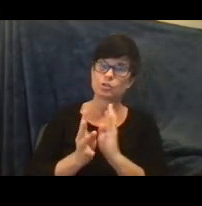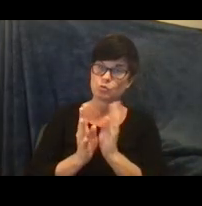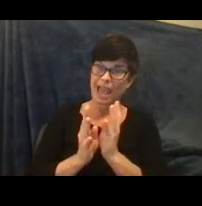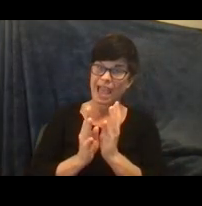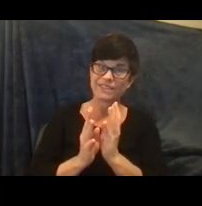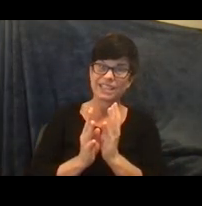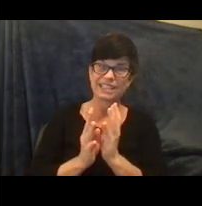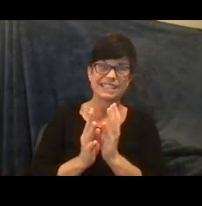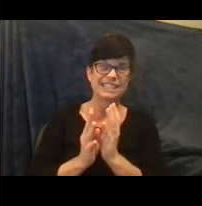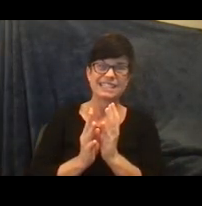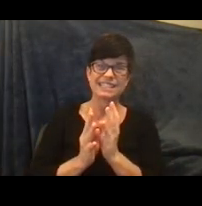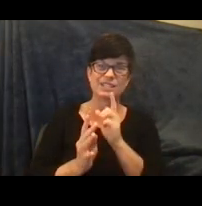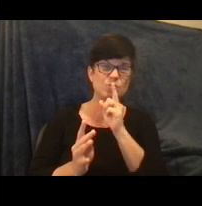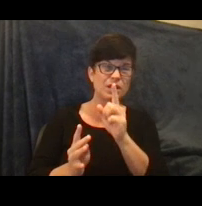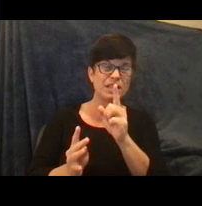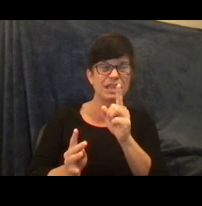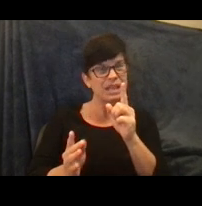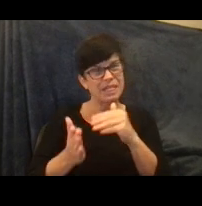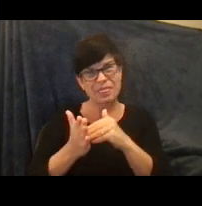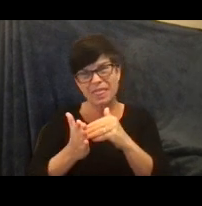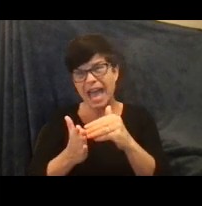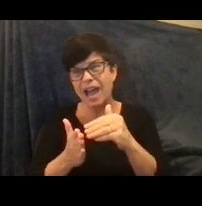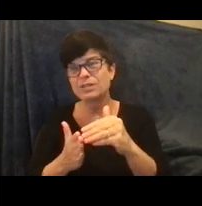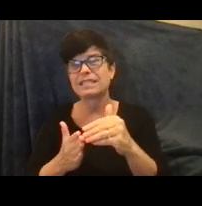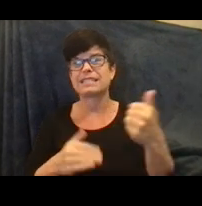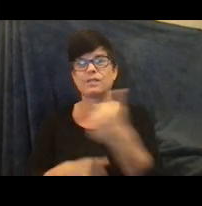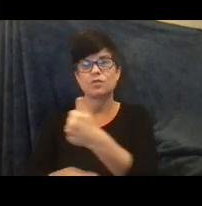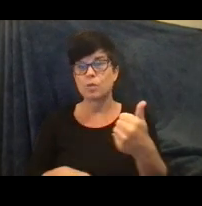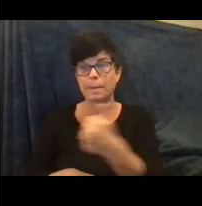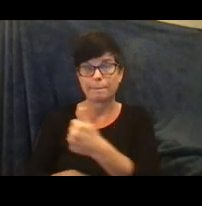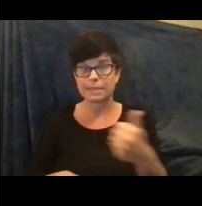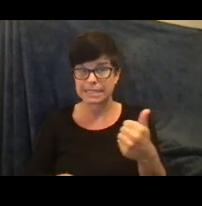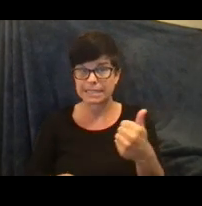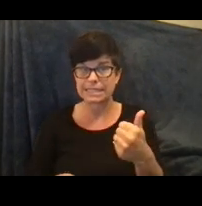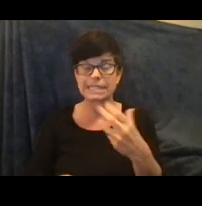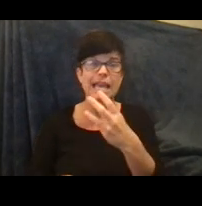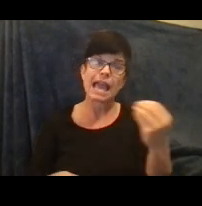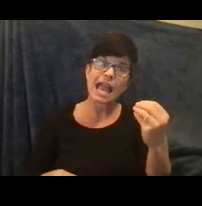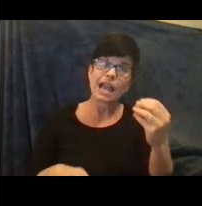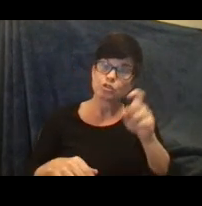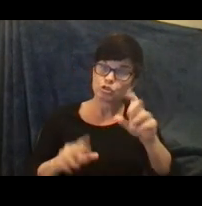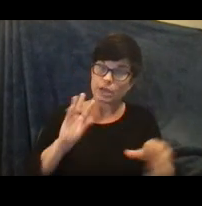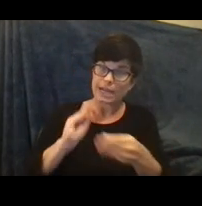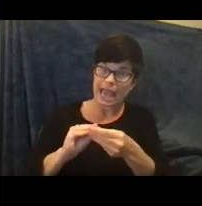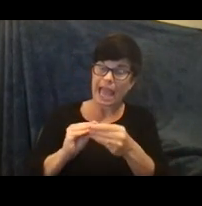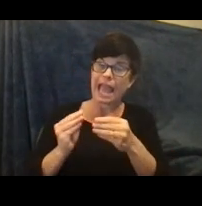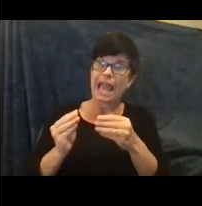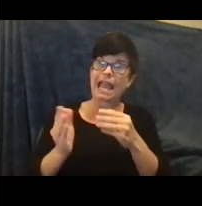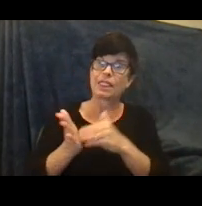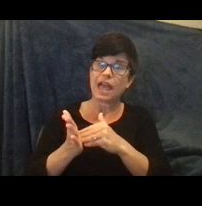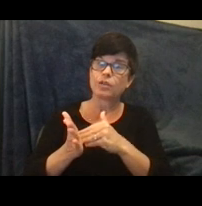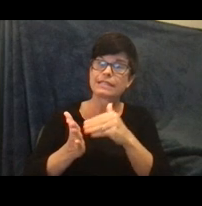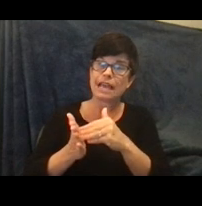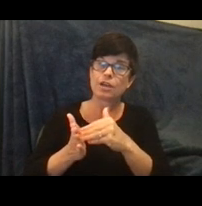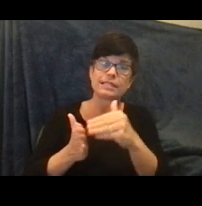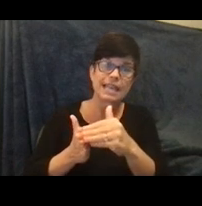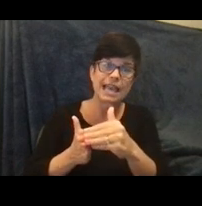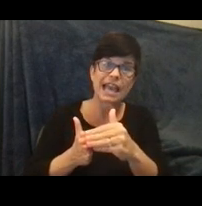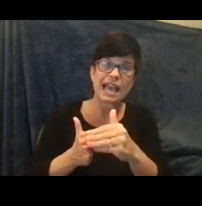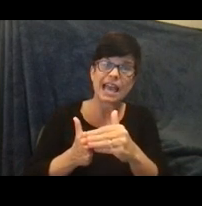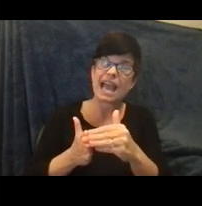This thing, I think, generates thousands of daily trips. Somebody ought to add up the thousands and thousands and thousands. I think it gets close